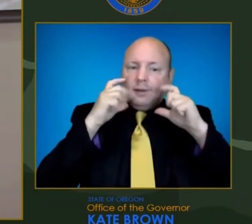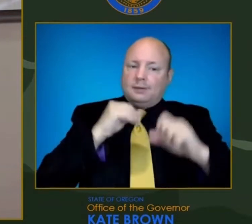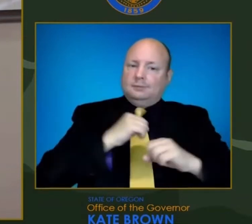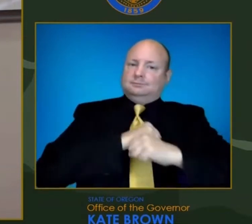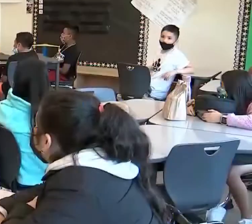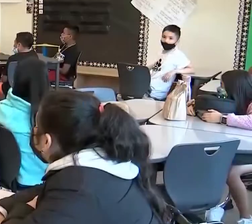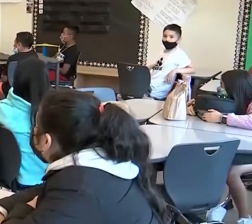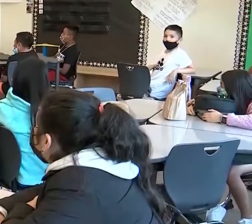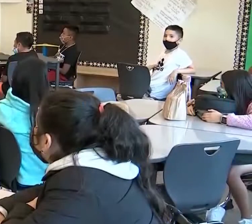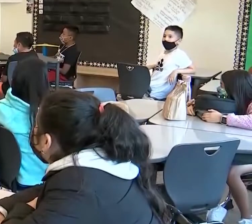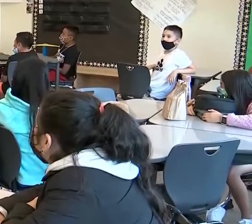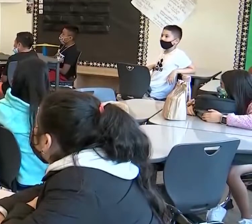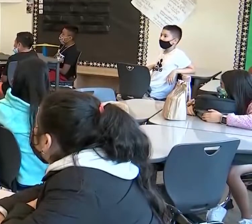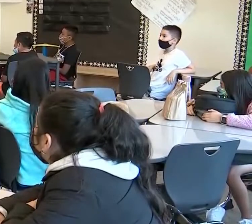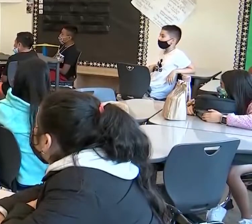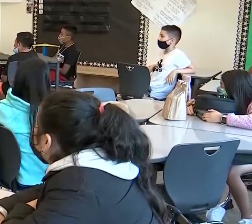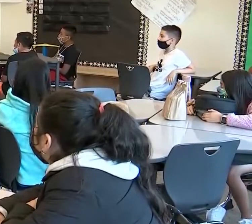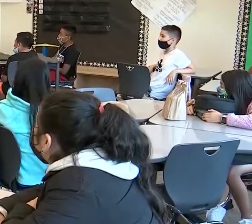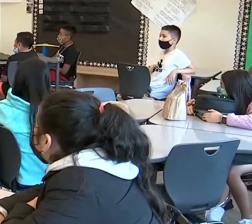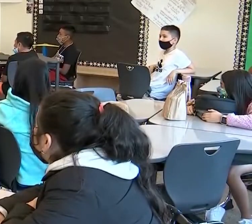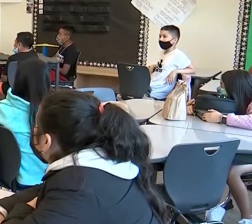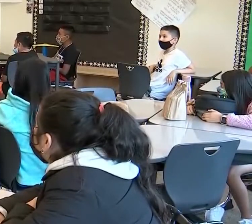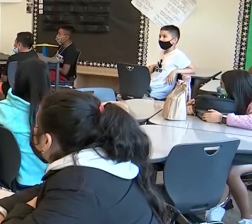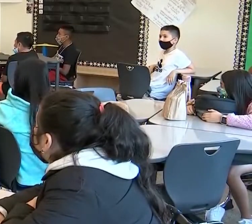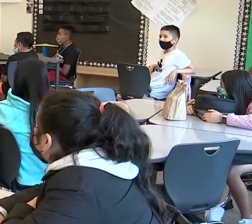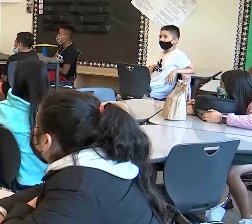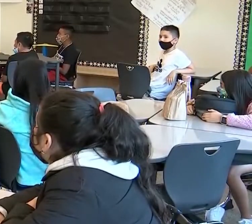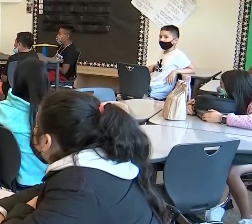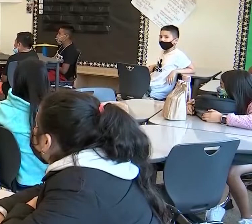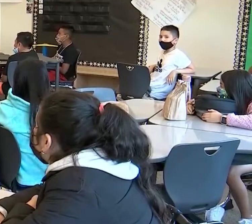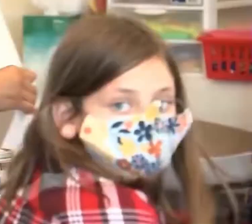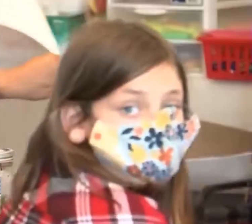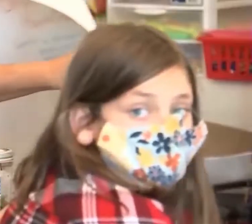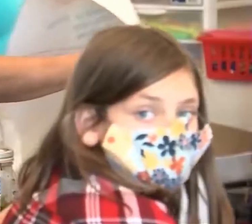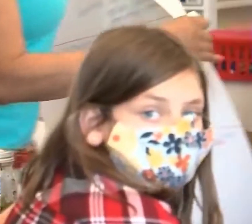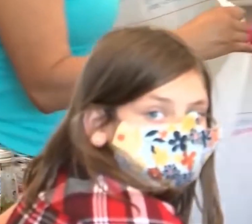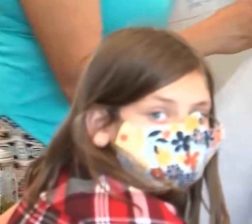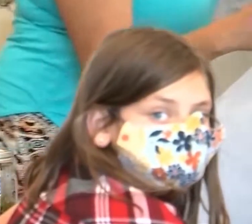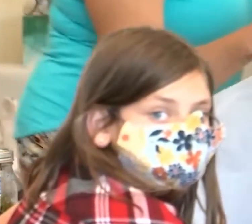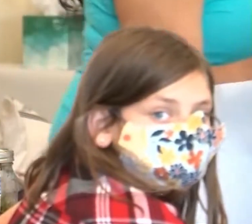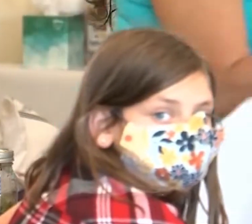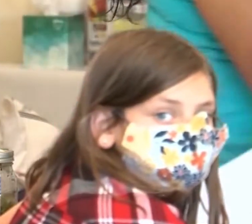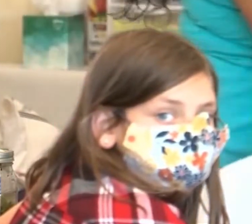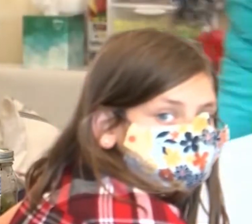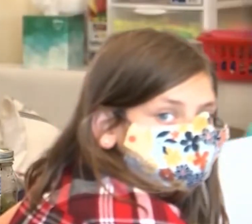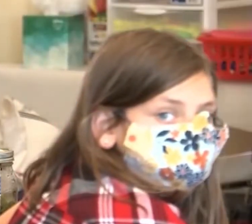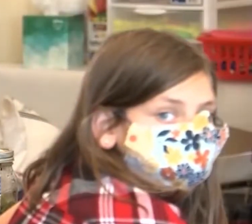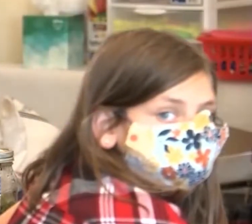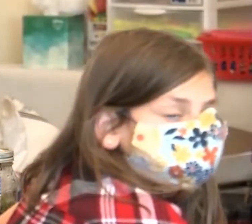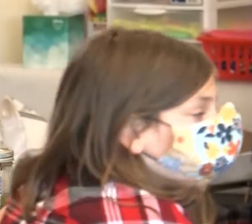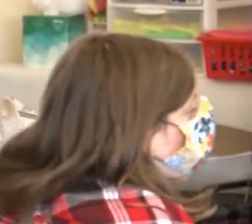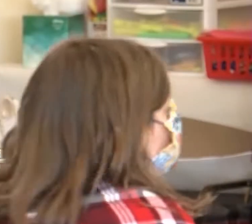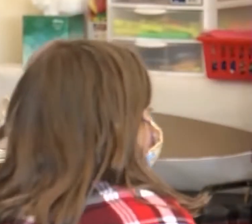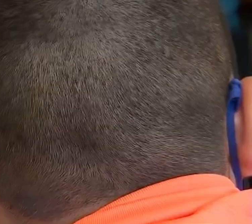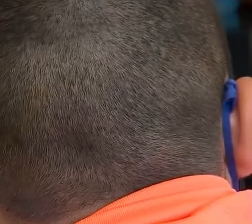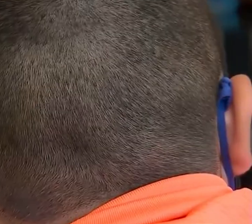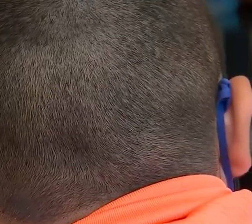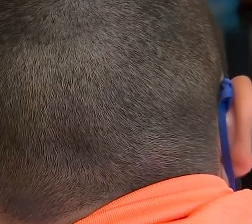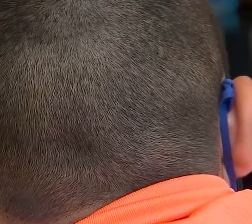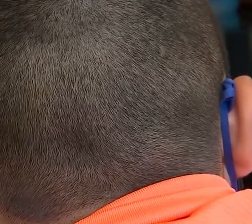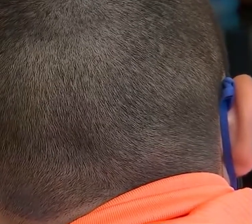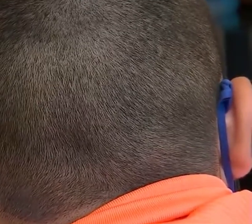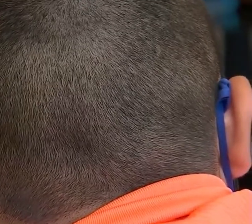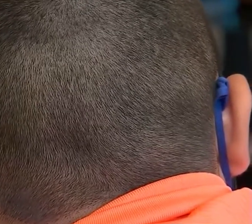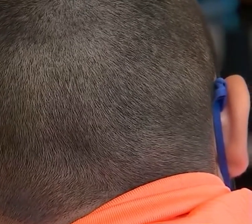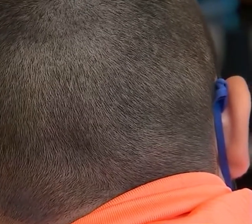this decision. Her statewide mask requirement for everyone in schools will also be in place. While kids 12 and up can get a COVID shot, I found out